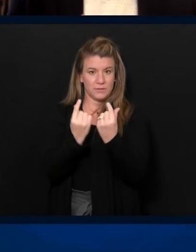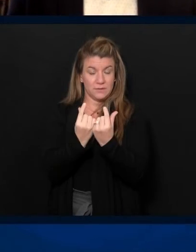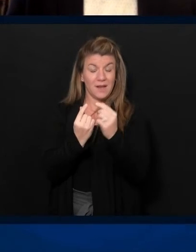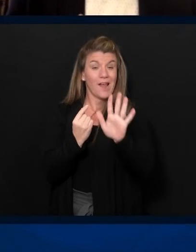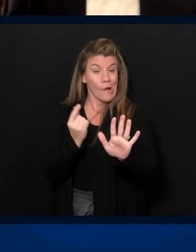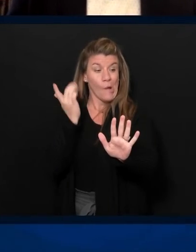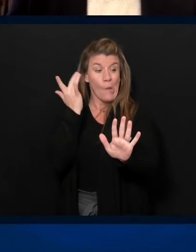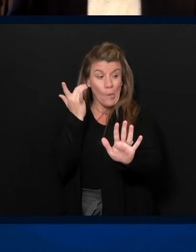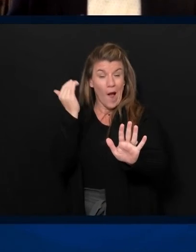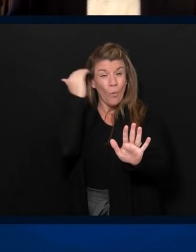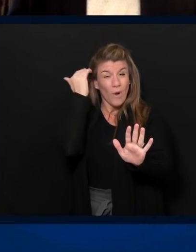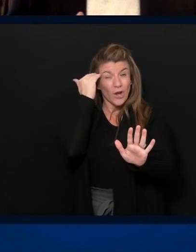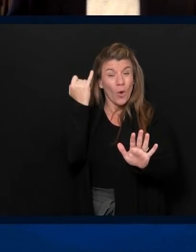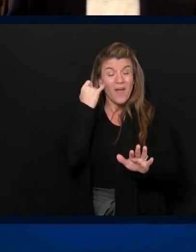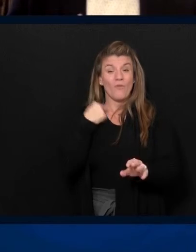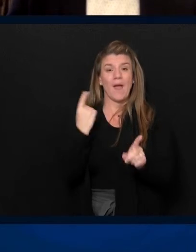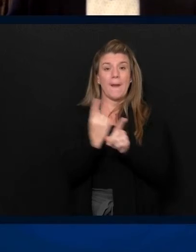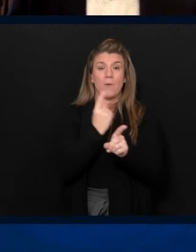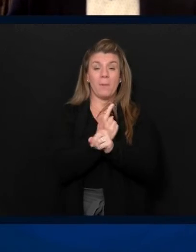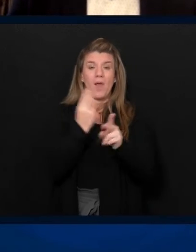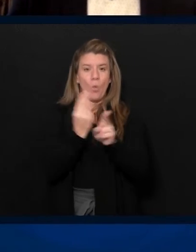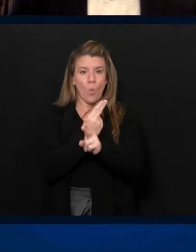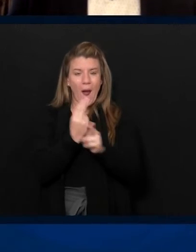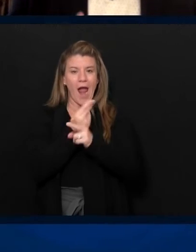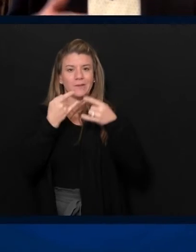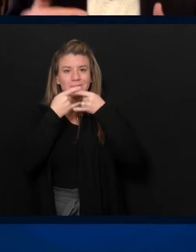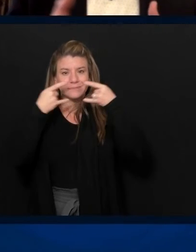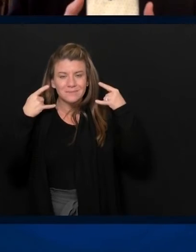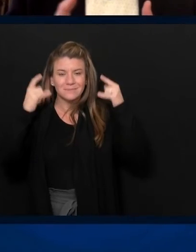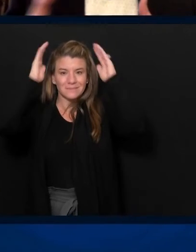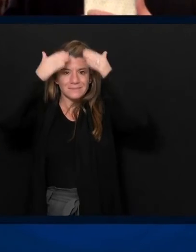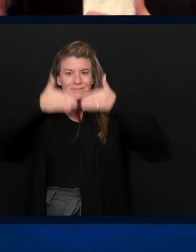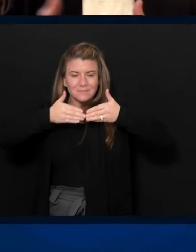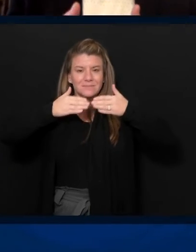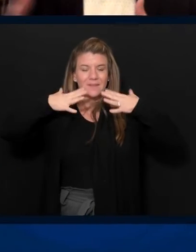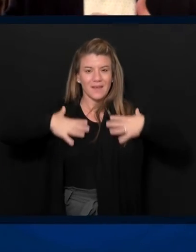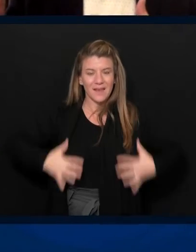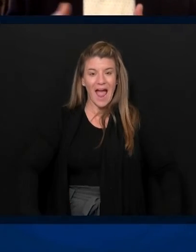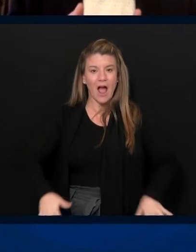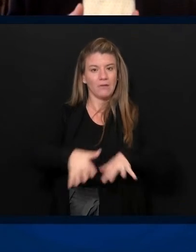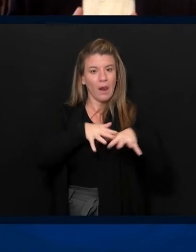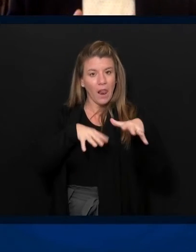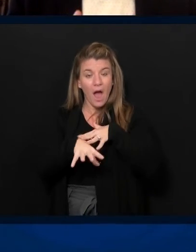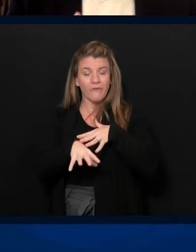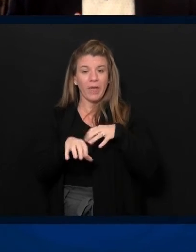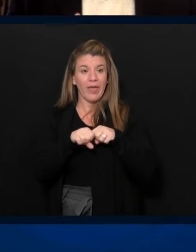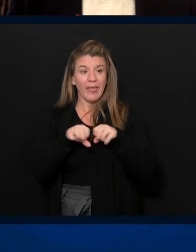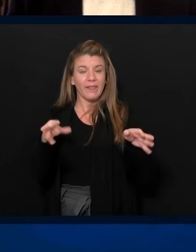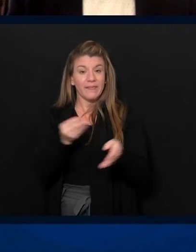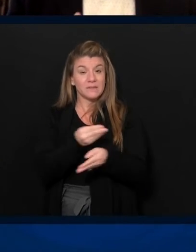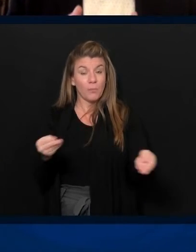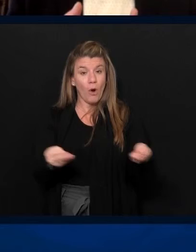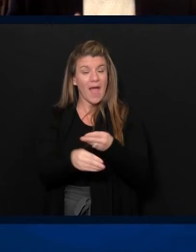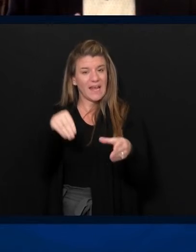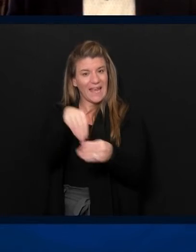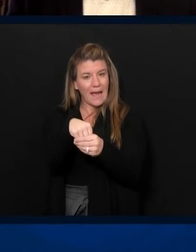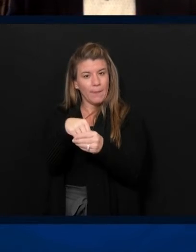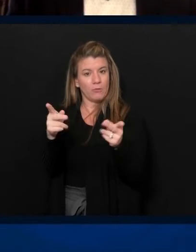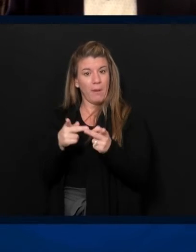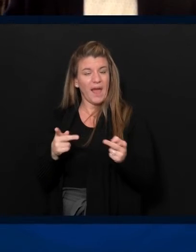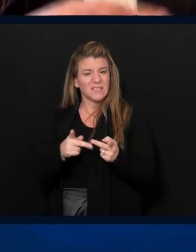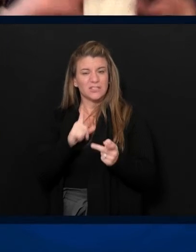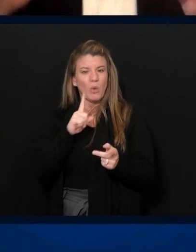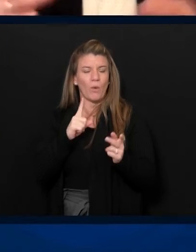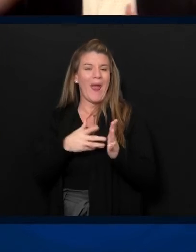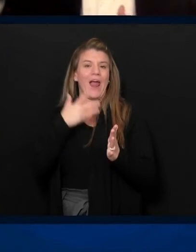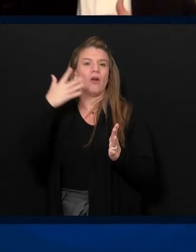if we appropriately wear protective equipment, personal protective equipment, the spread of COVID-19 inside these facilities is pretty